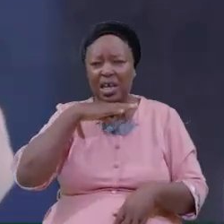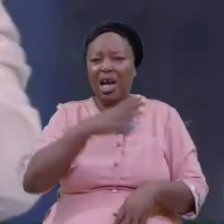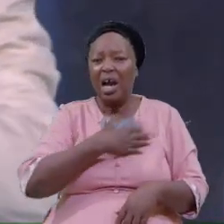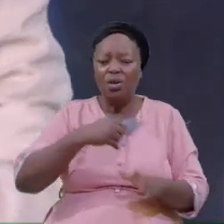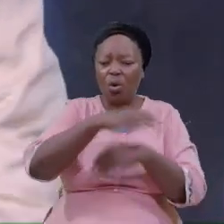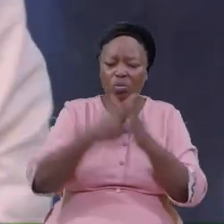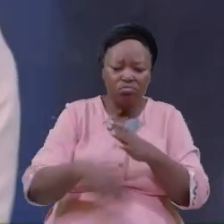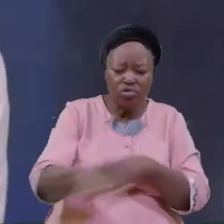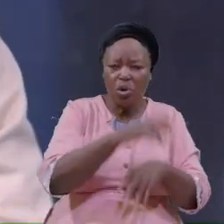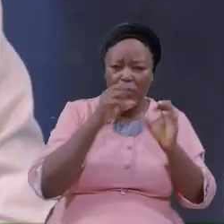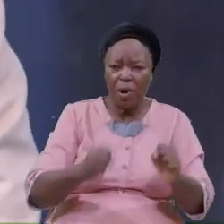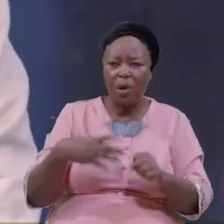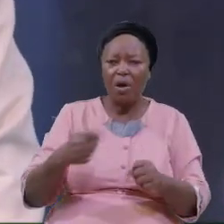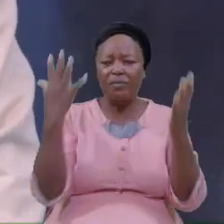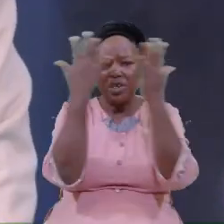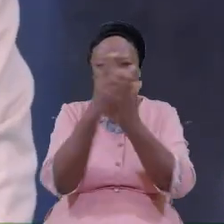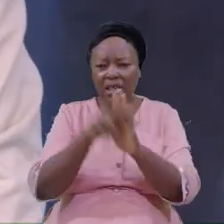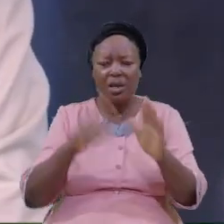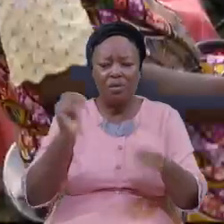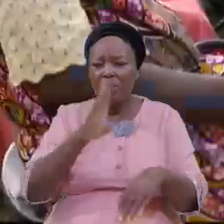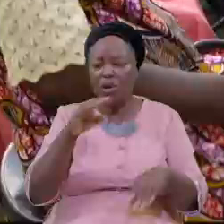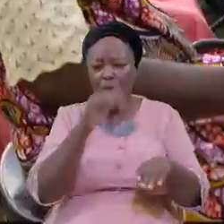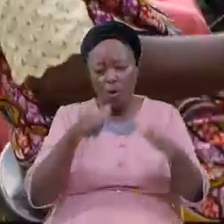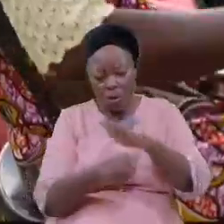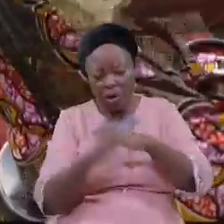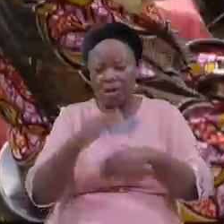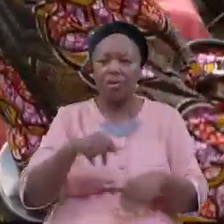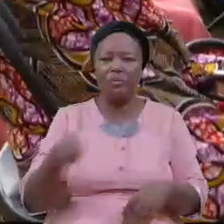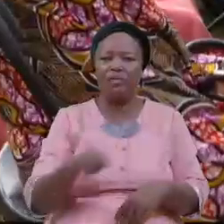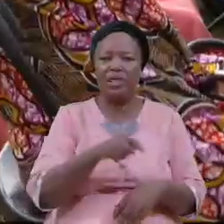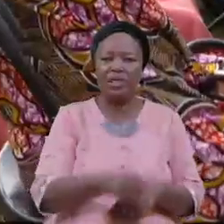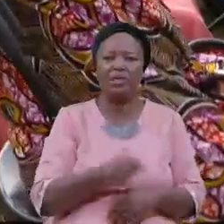of darkness will be under your feet.